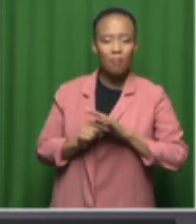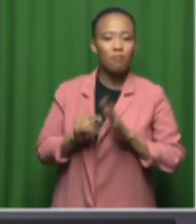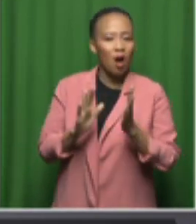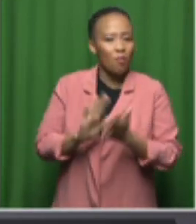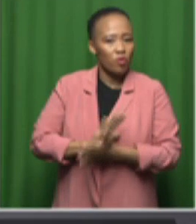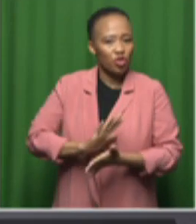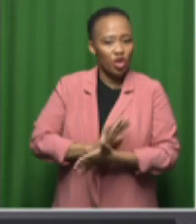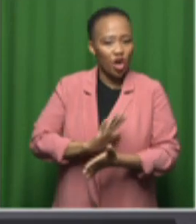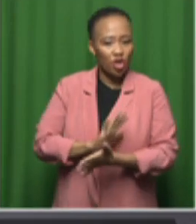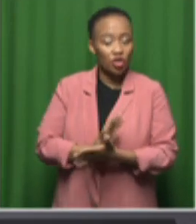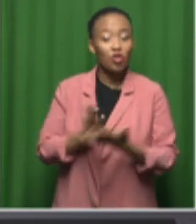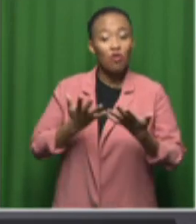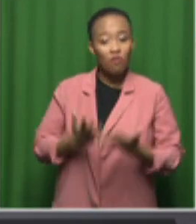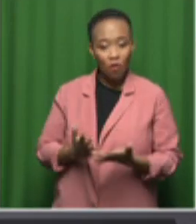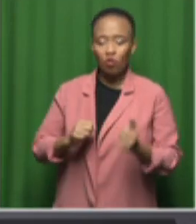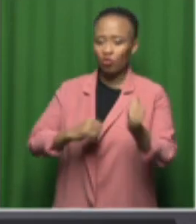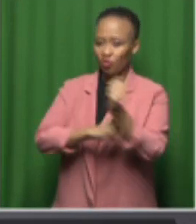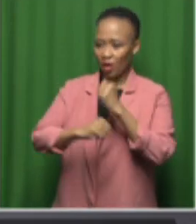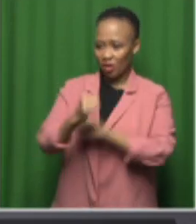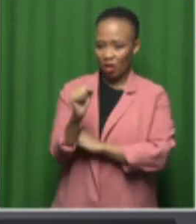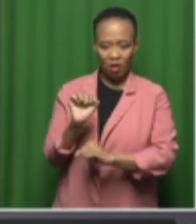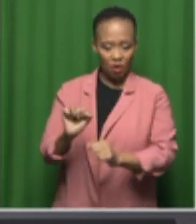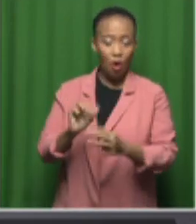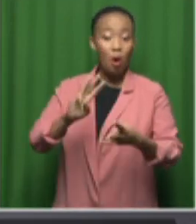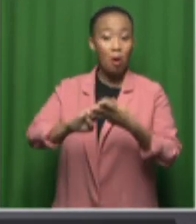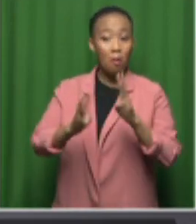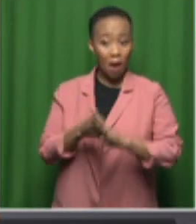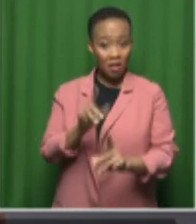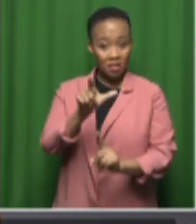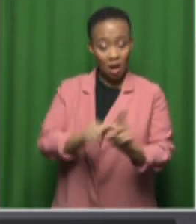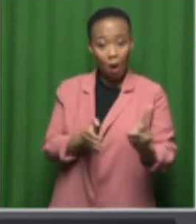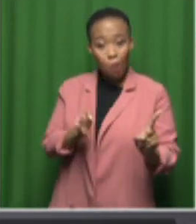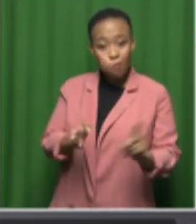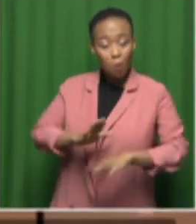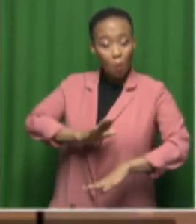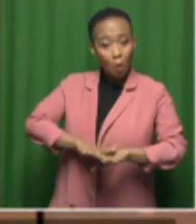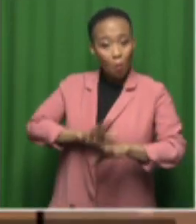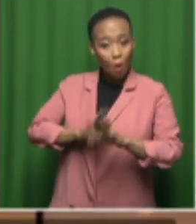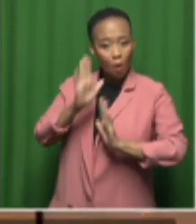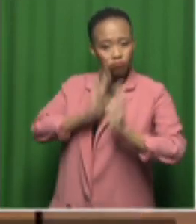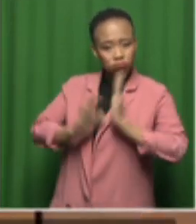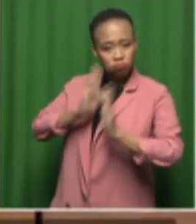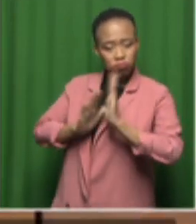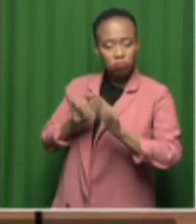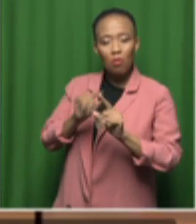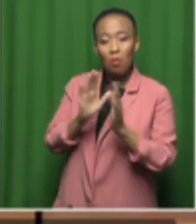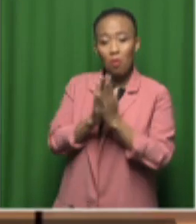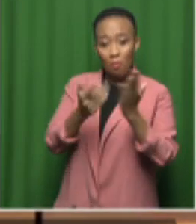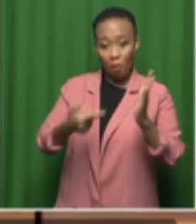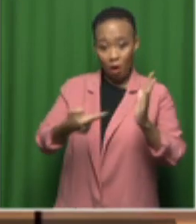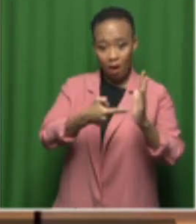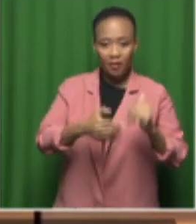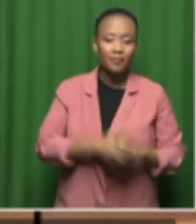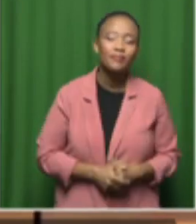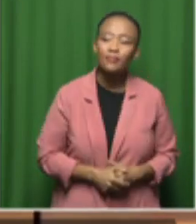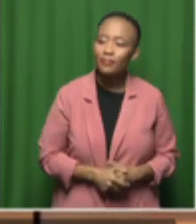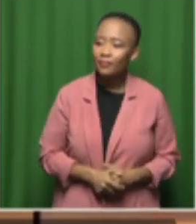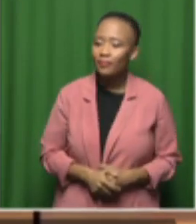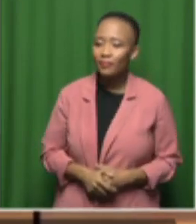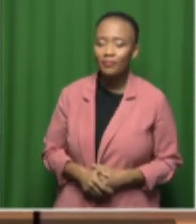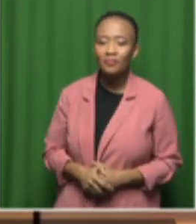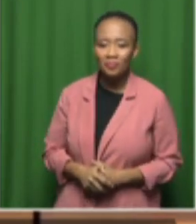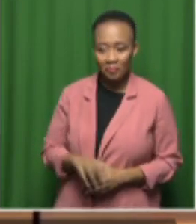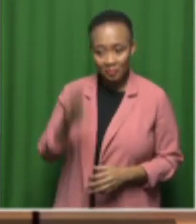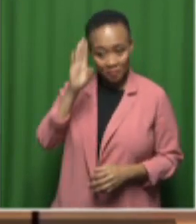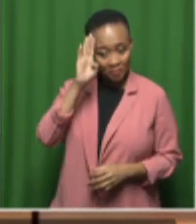numerical patterns and structures. She joins us now to tell us more. Botshelo, very good morning. Thanks for joining us. Welcome. Good day. Thank you. Thank you for having me.